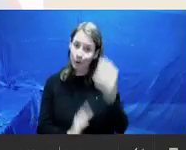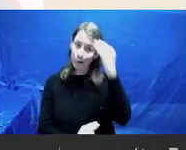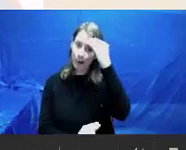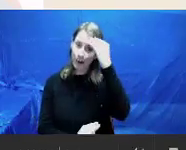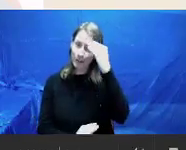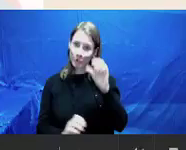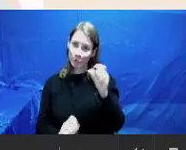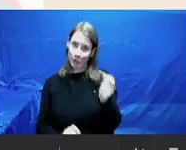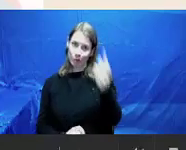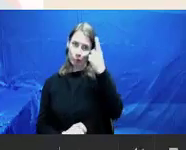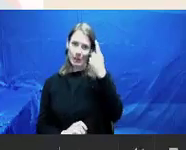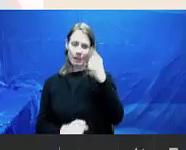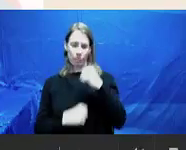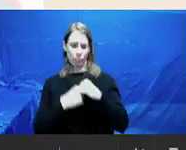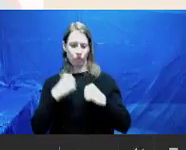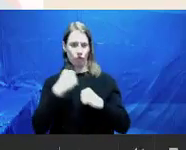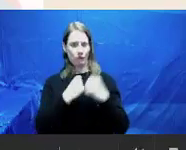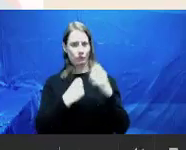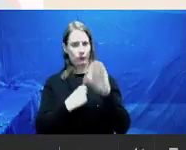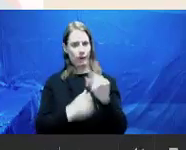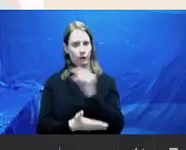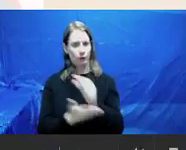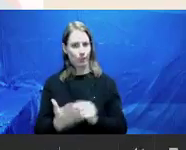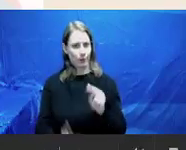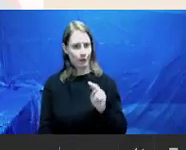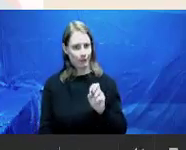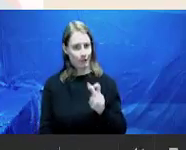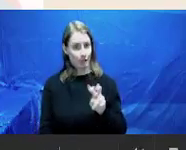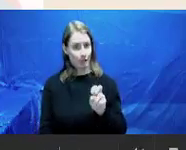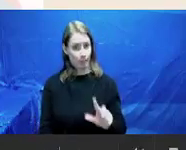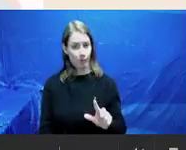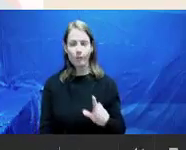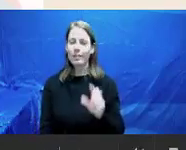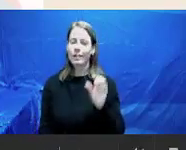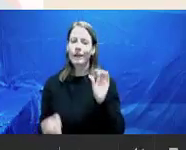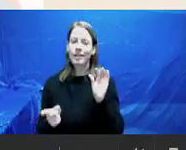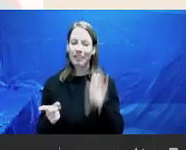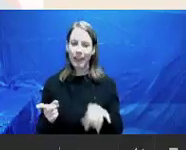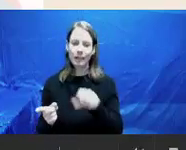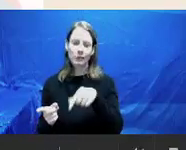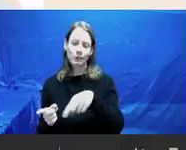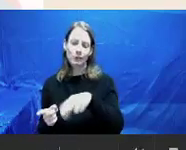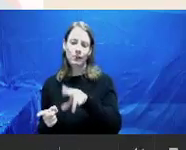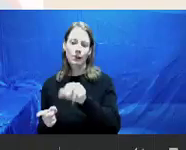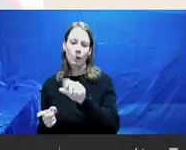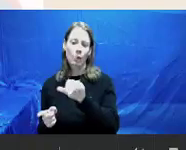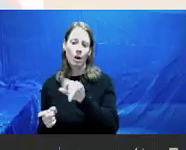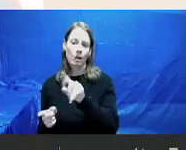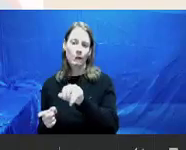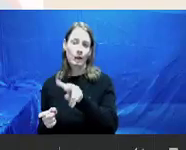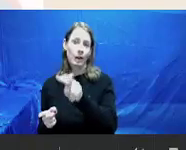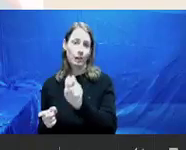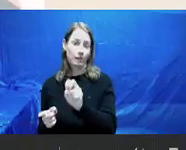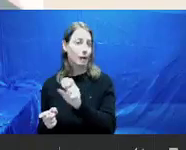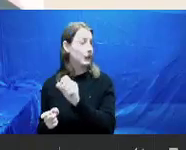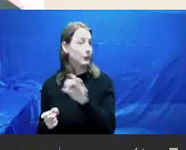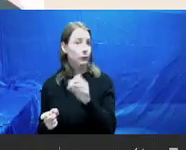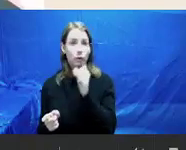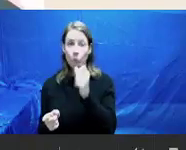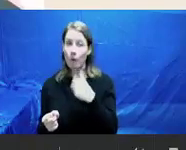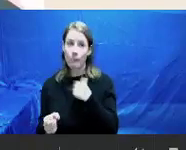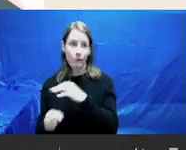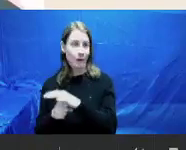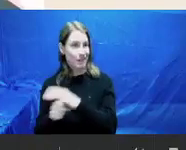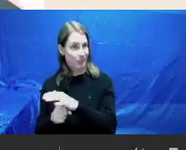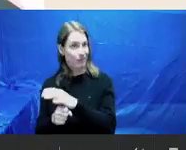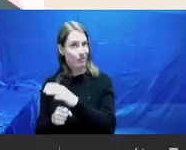these structural elements of any given text, that qualitative complexity is dialed up. And so we need to think about that.